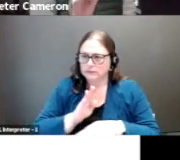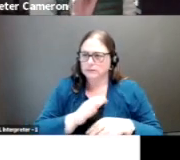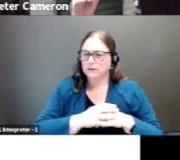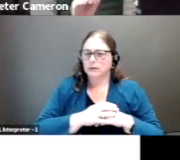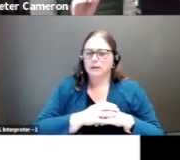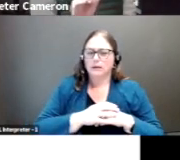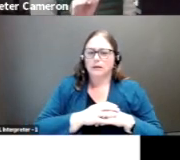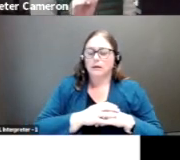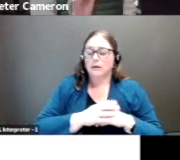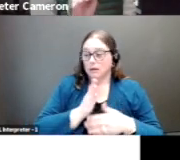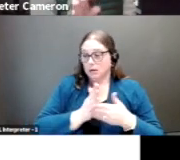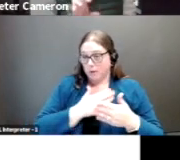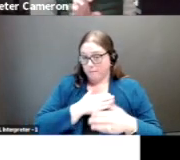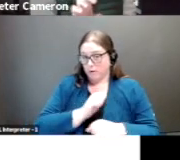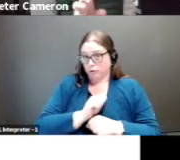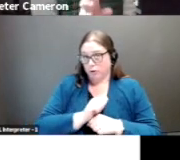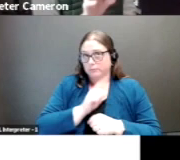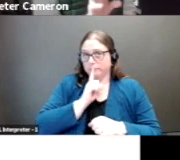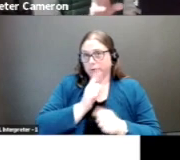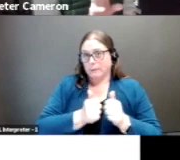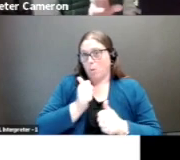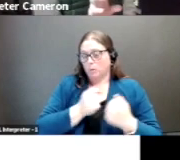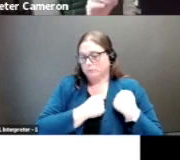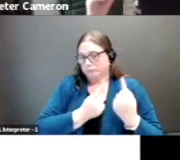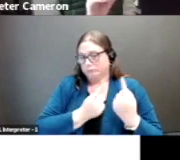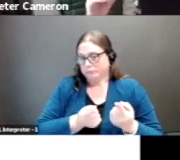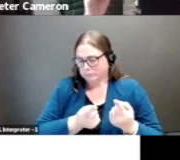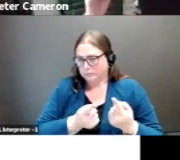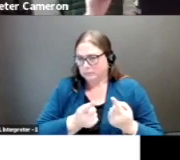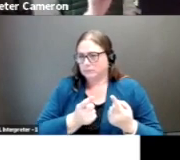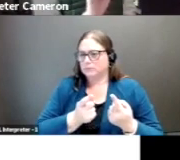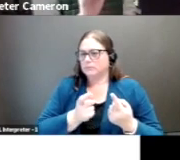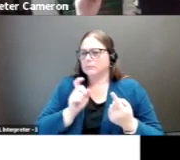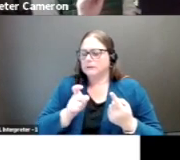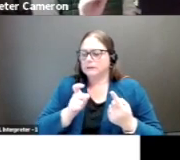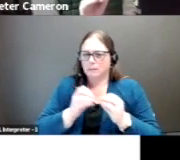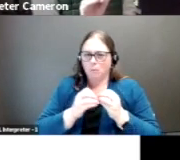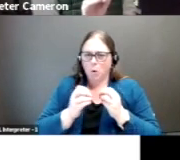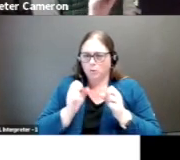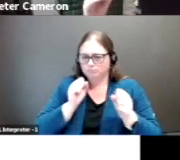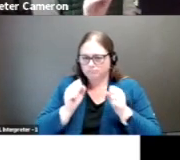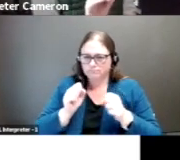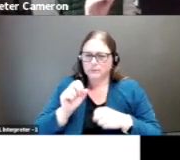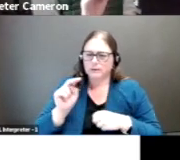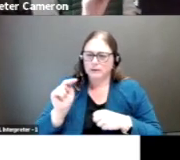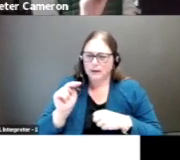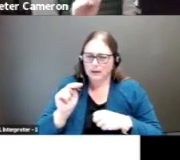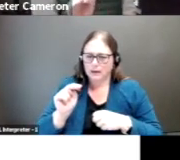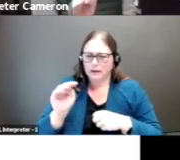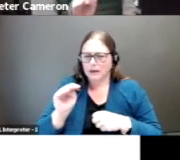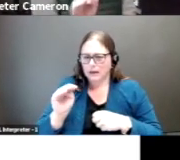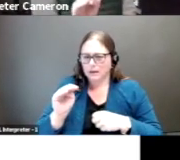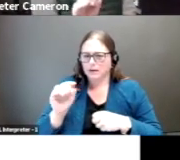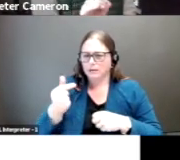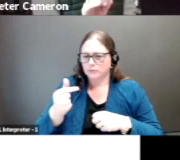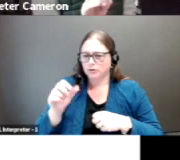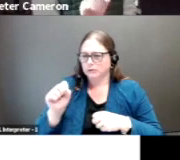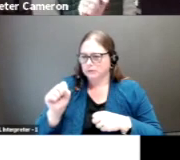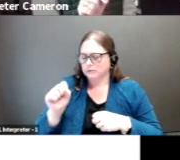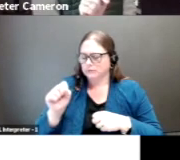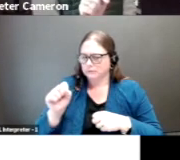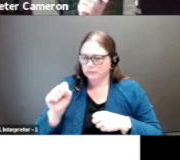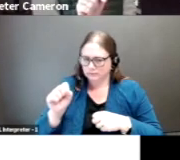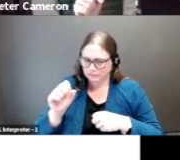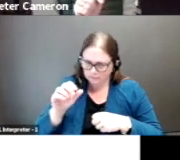lately is that we need more profile through NGCS, and they've just started a business registry,